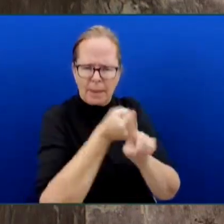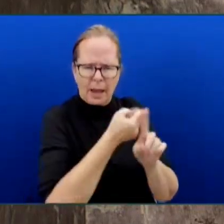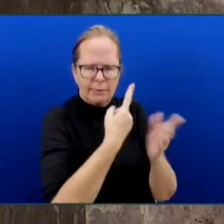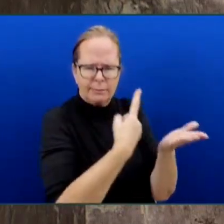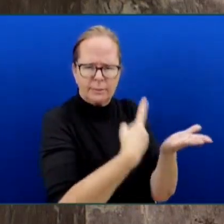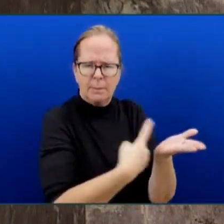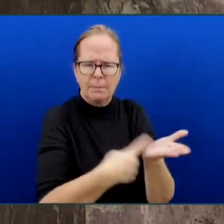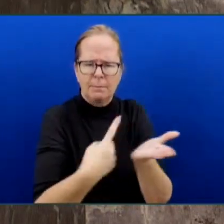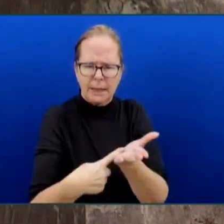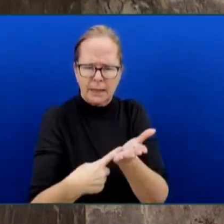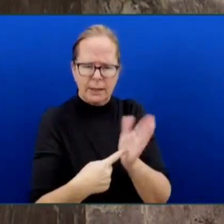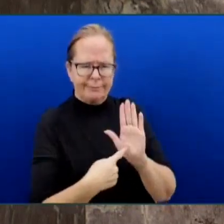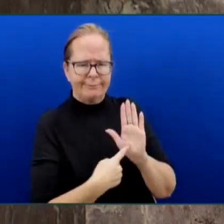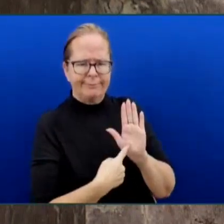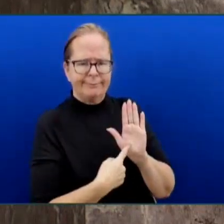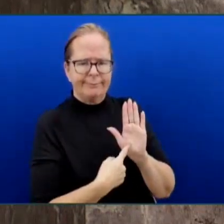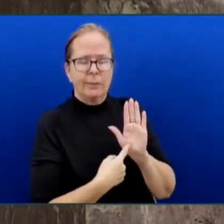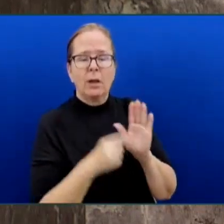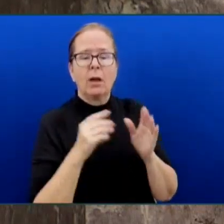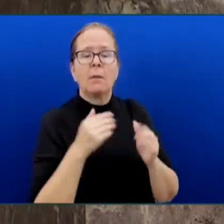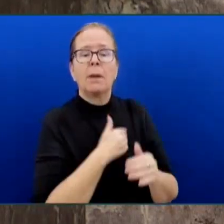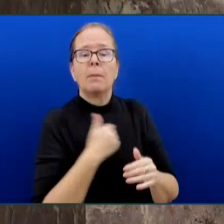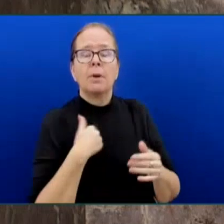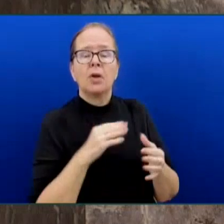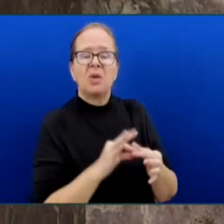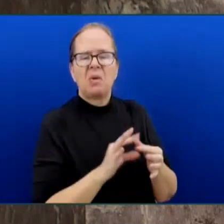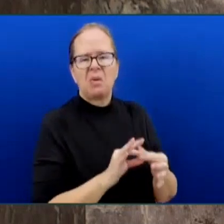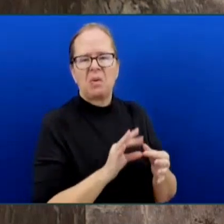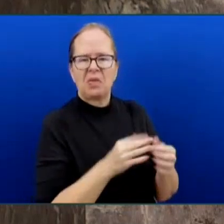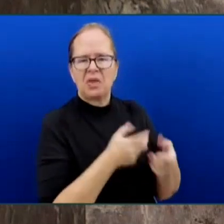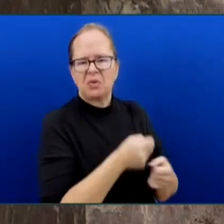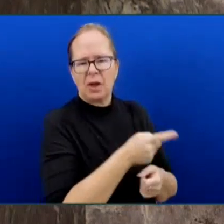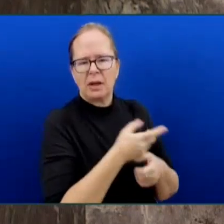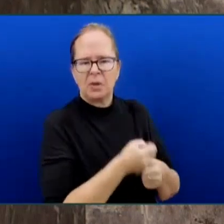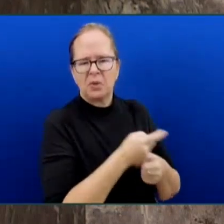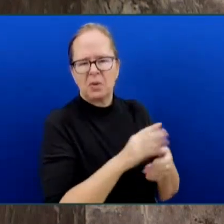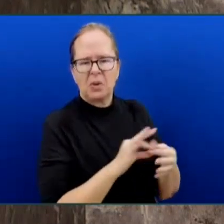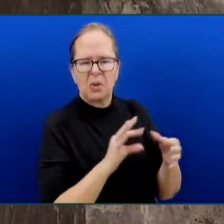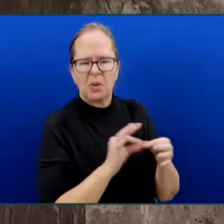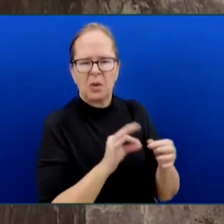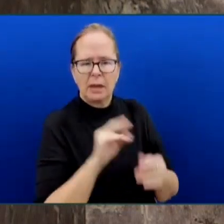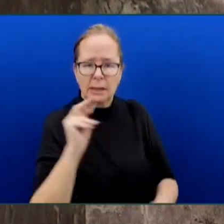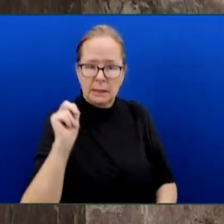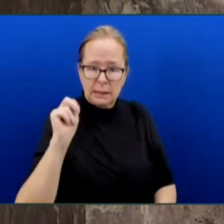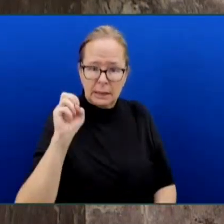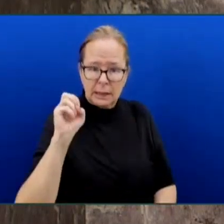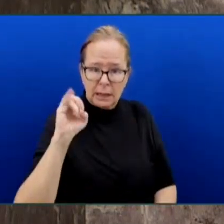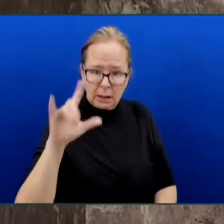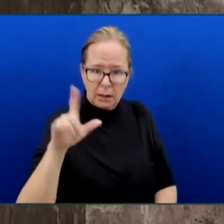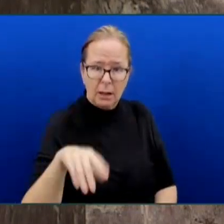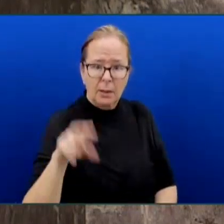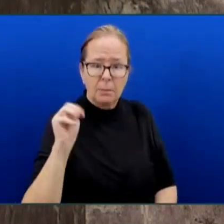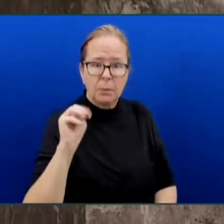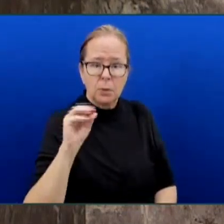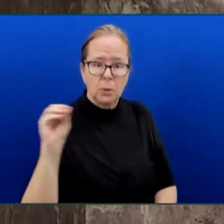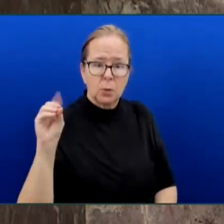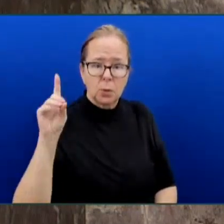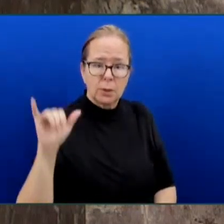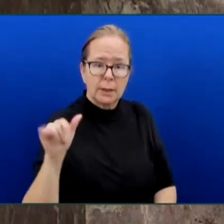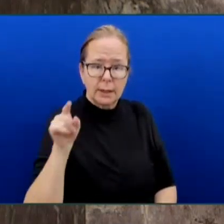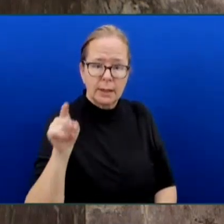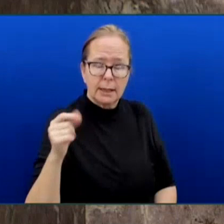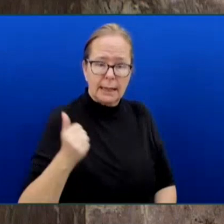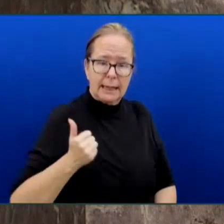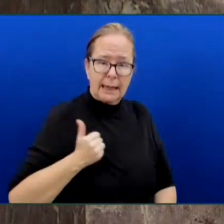his word for it. Neil Moody, the CEO of the Canadian Home Builders, said the legislation introduced today will make it easier and